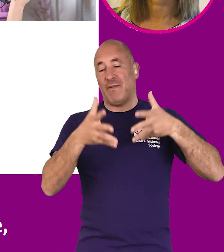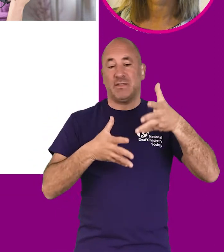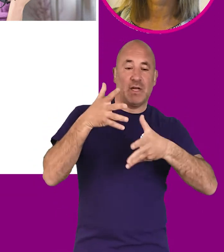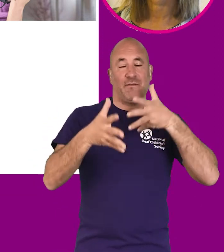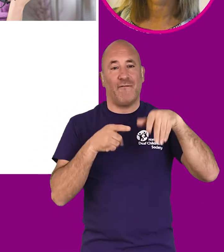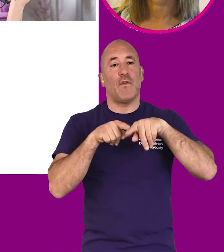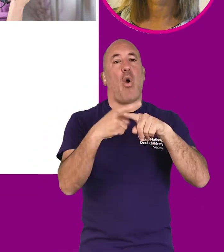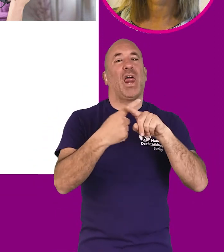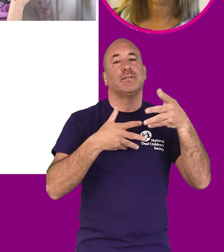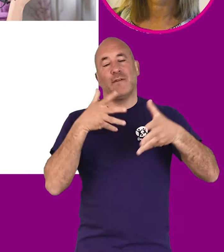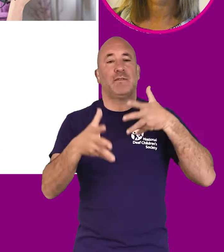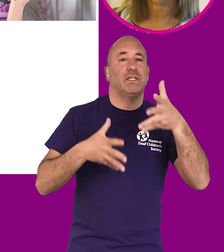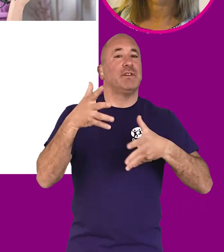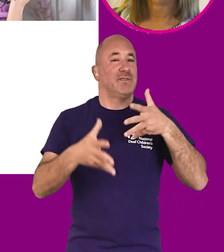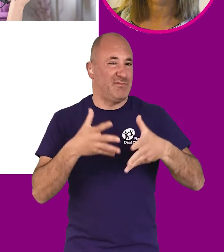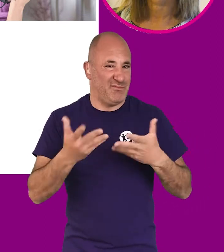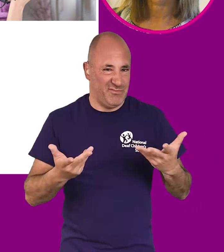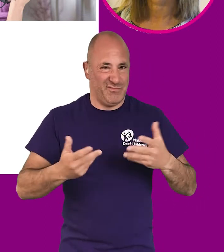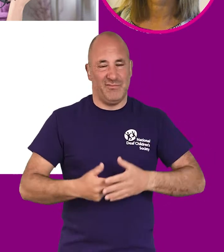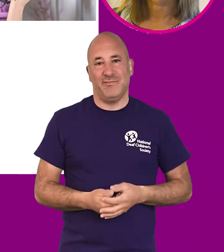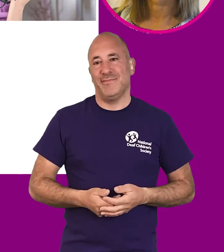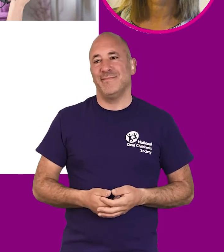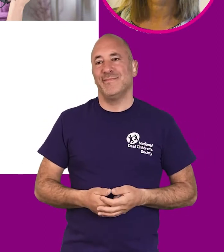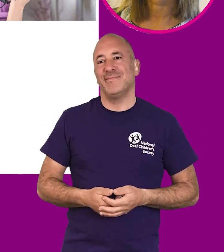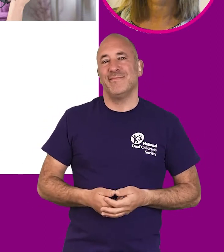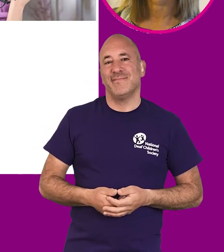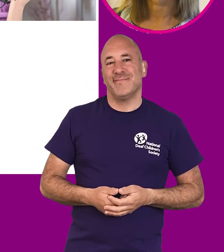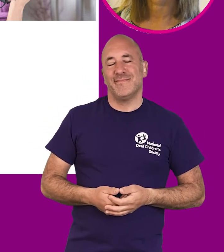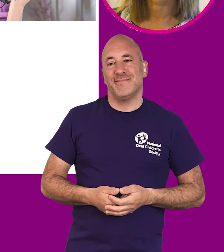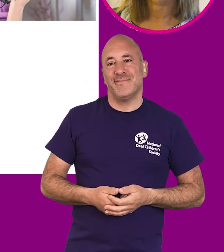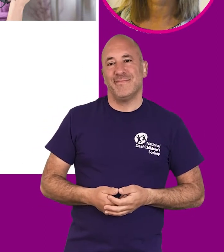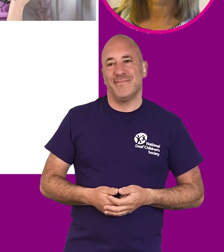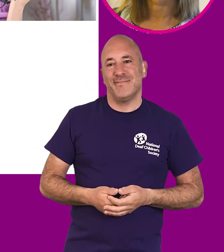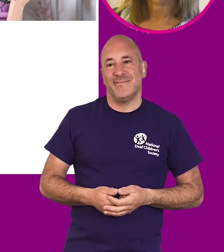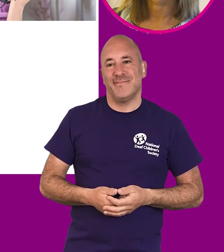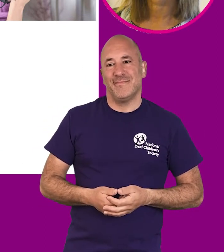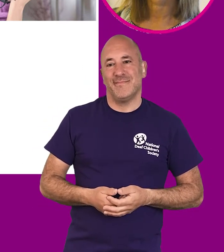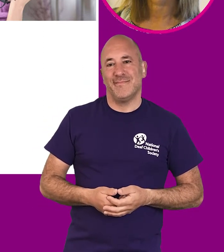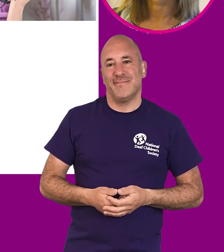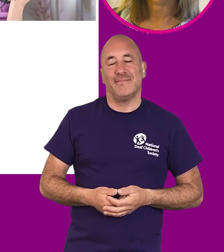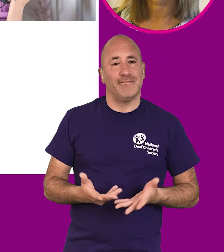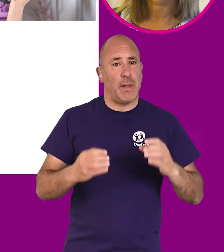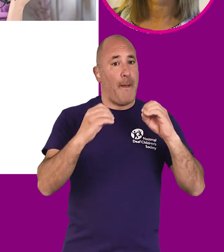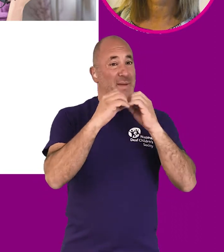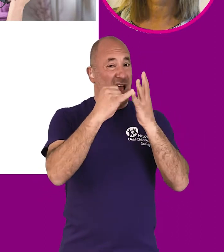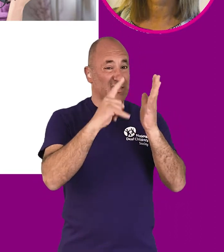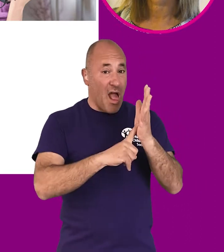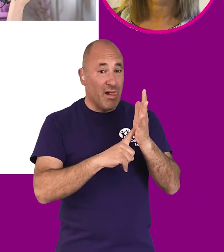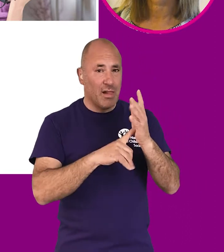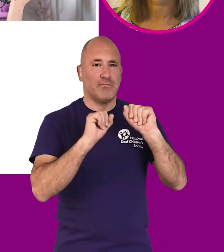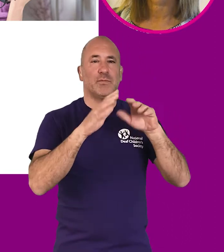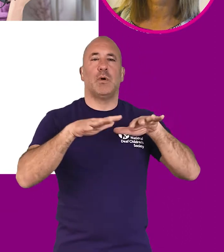time. So signing the words along with the English. BSL, on the other hand, which is British